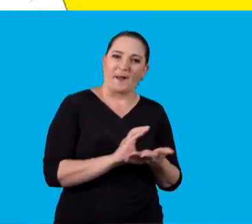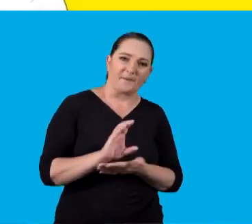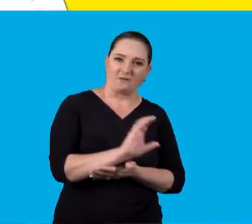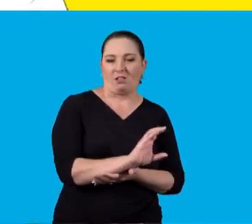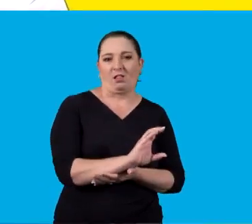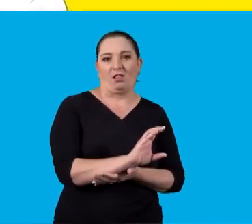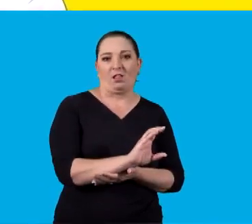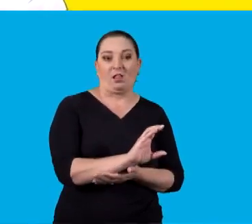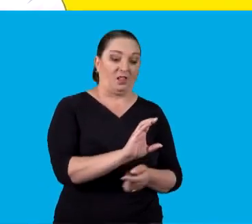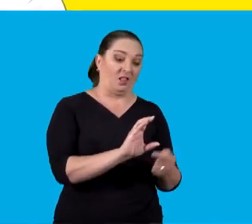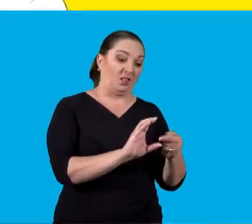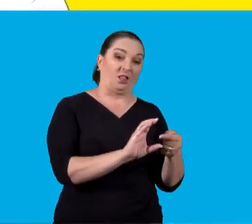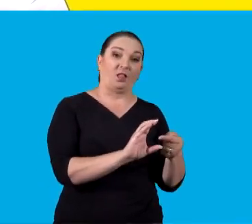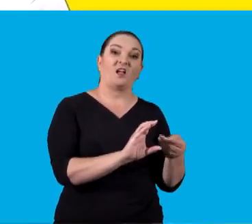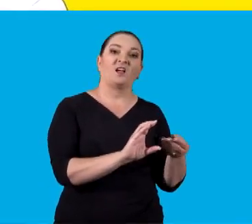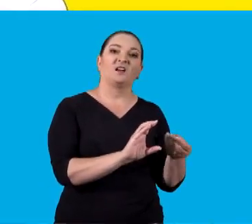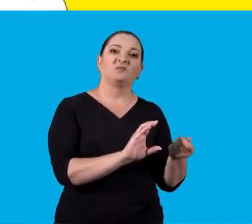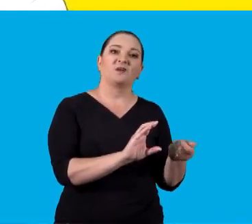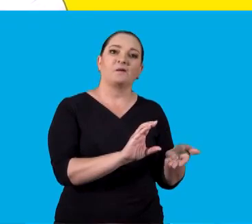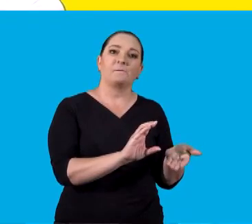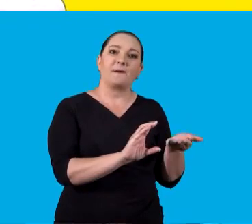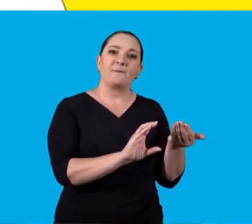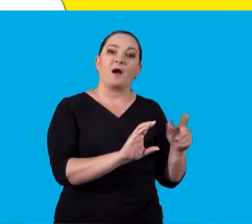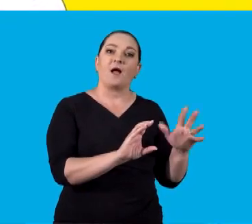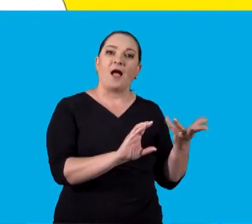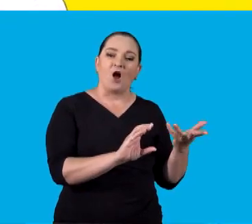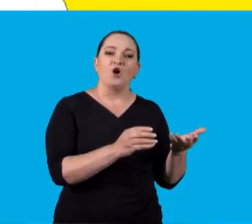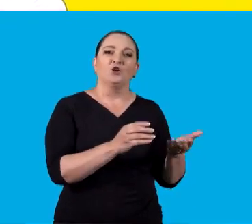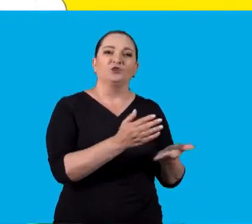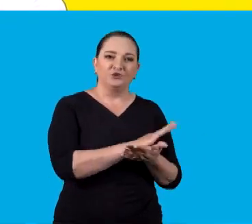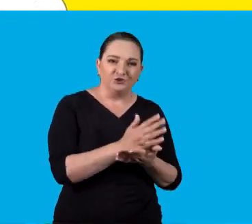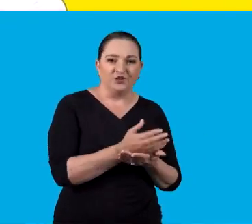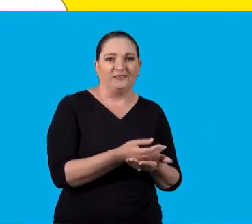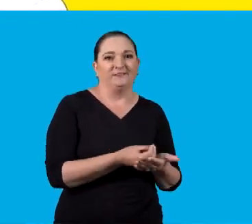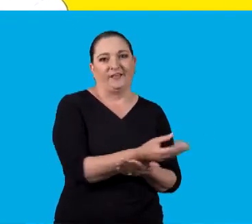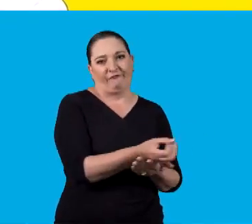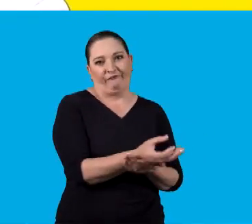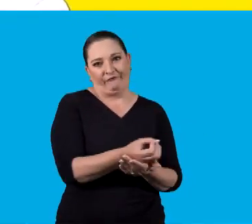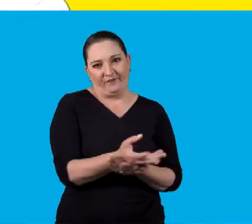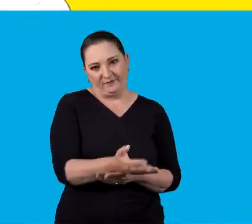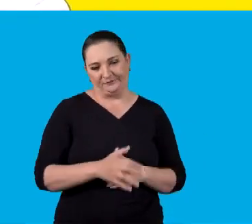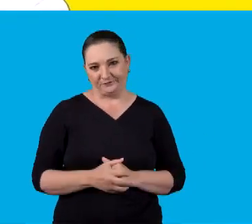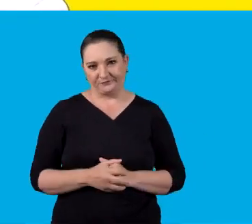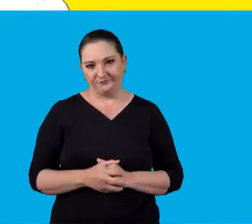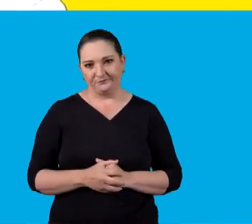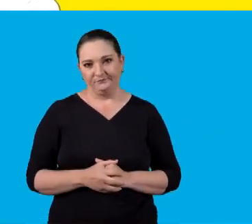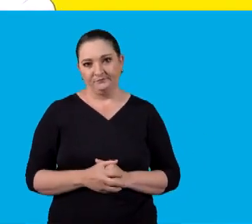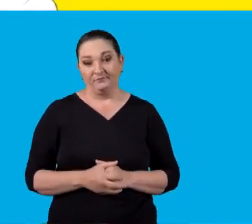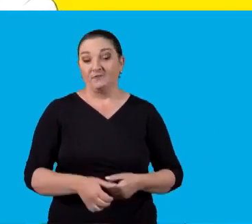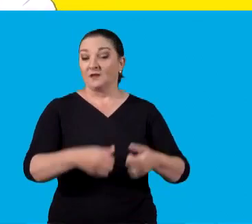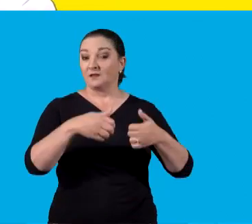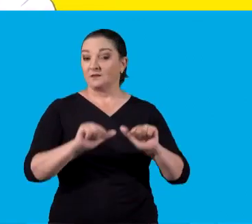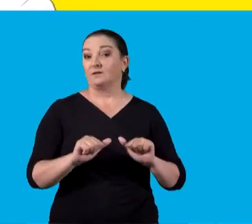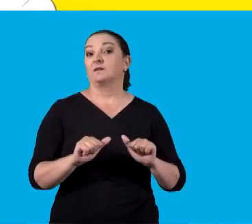ordinary share capital. So this is capital that is raised from the issuing of shares.